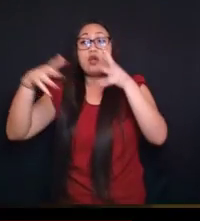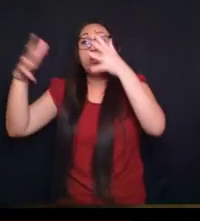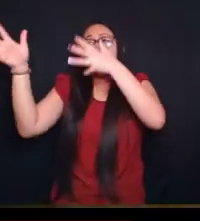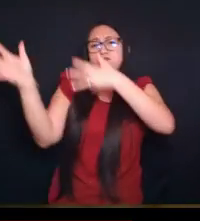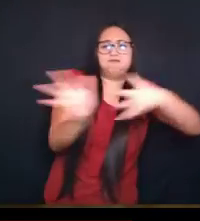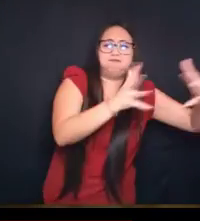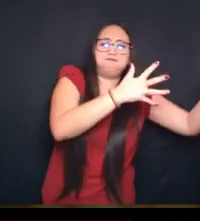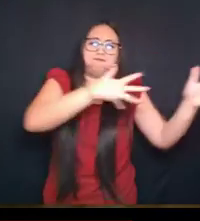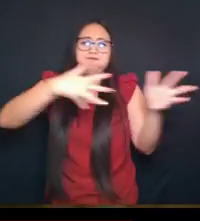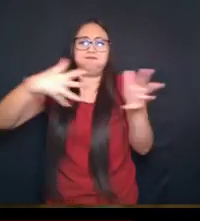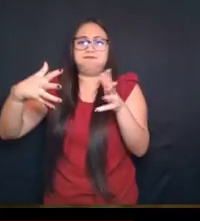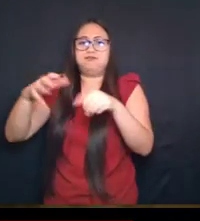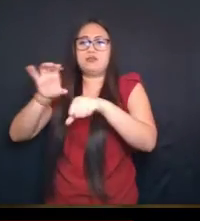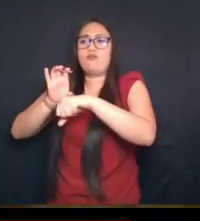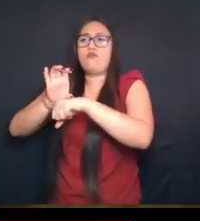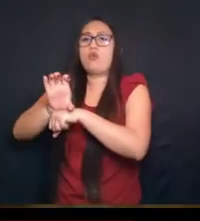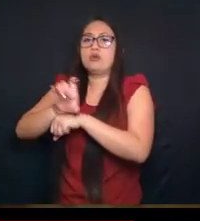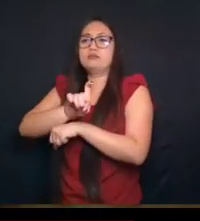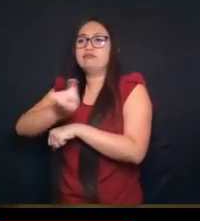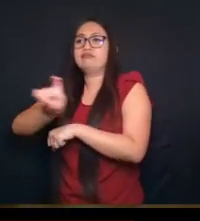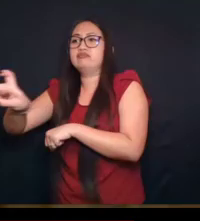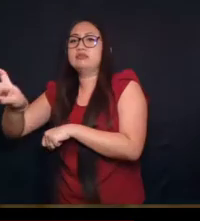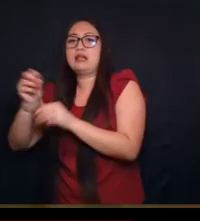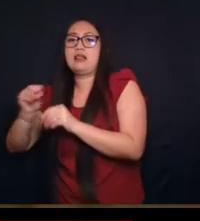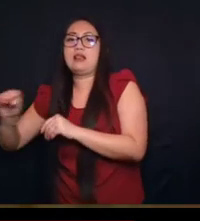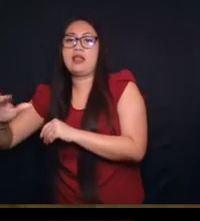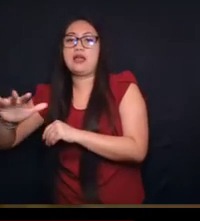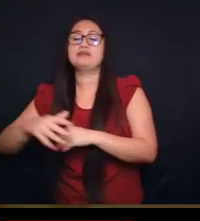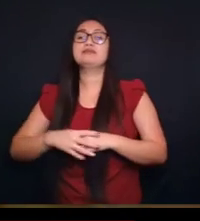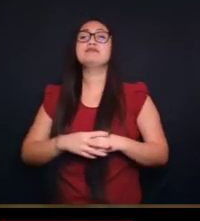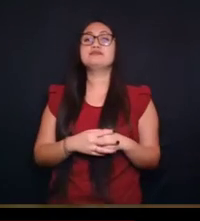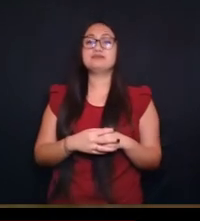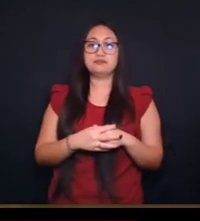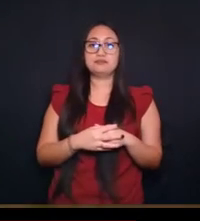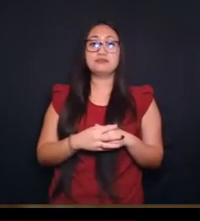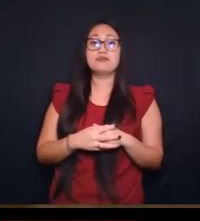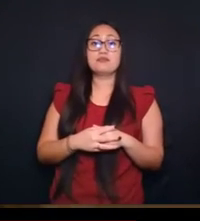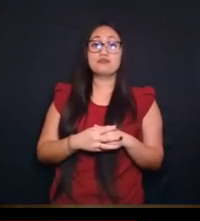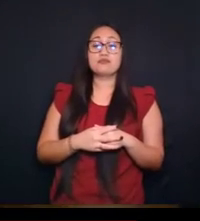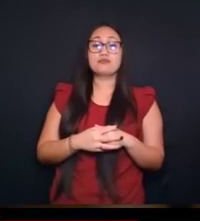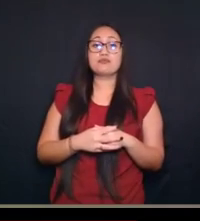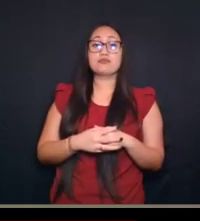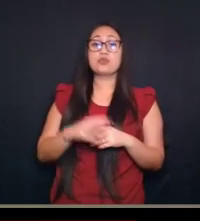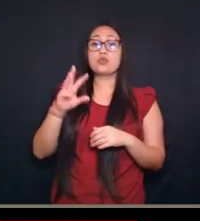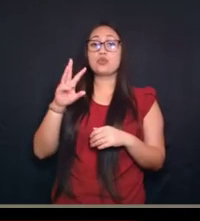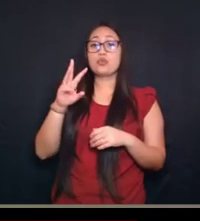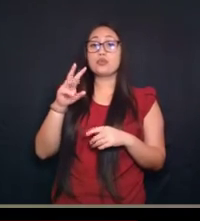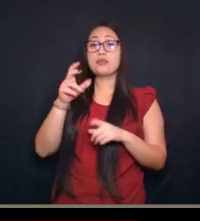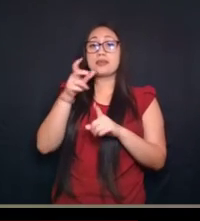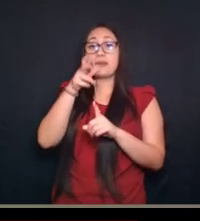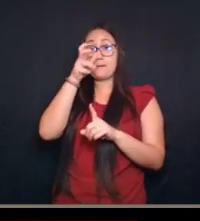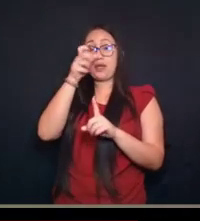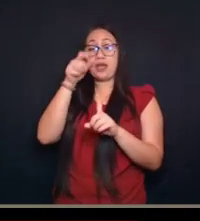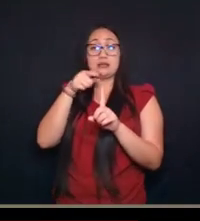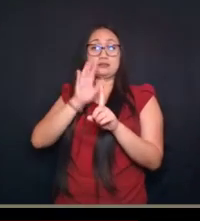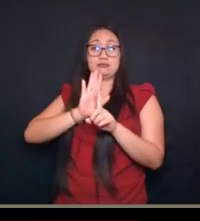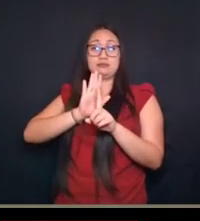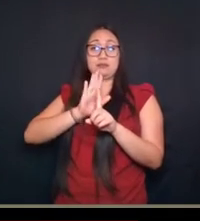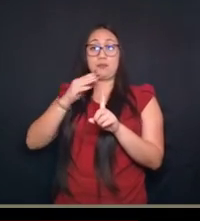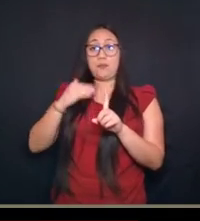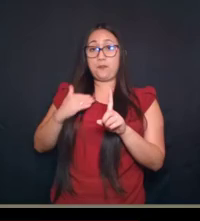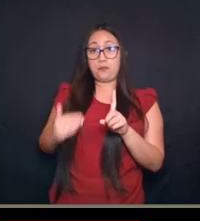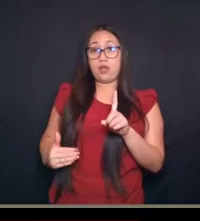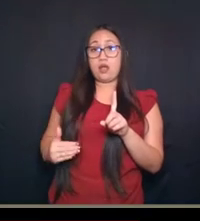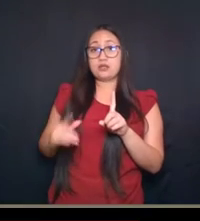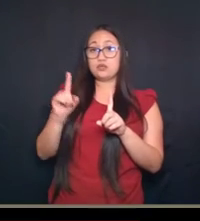The design of a water strider's body makes it easy for the insect to walk on the water. Its body is only